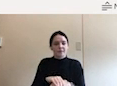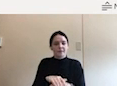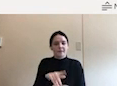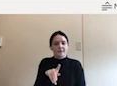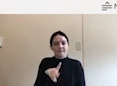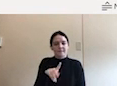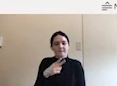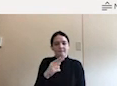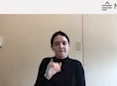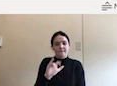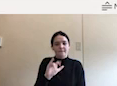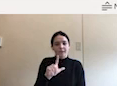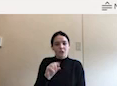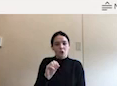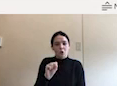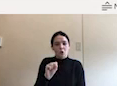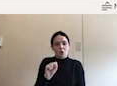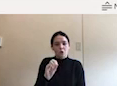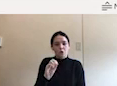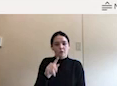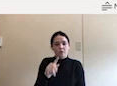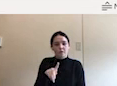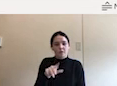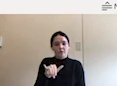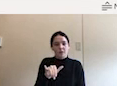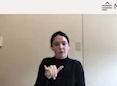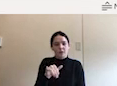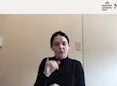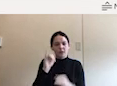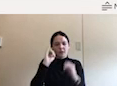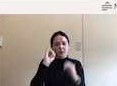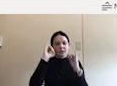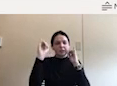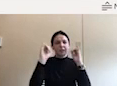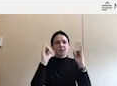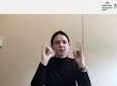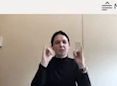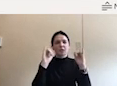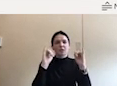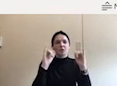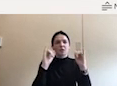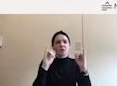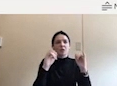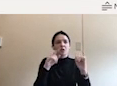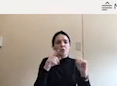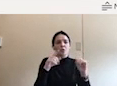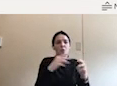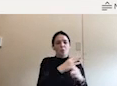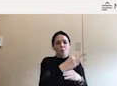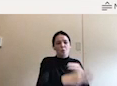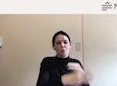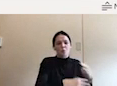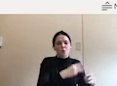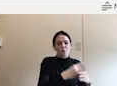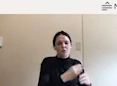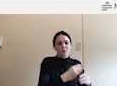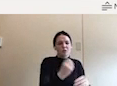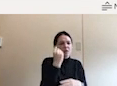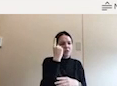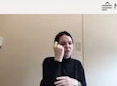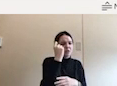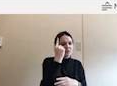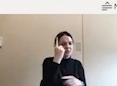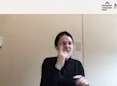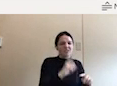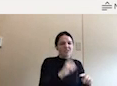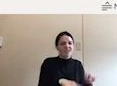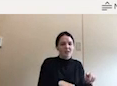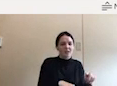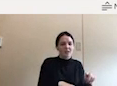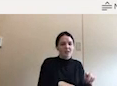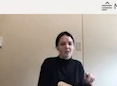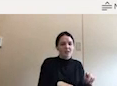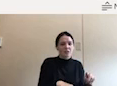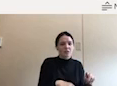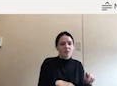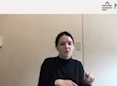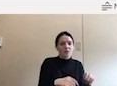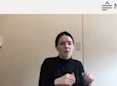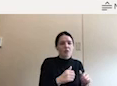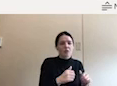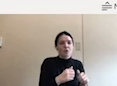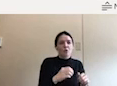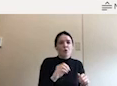know the world firsthand. We can only know it secondhand through signs, symbols, and